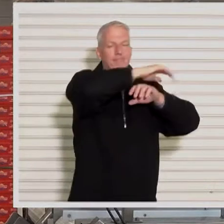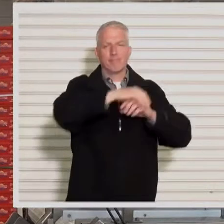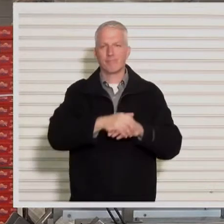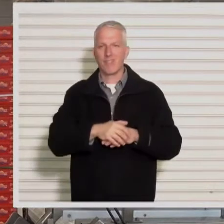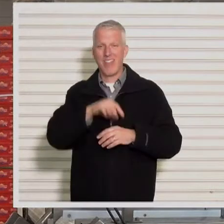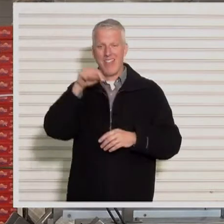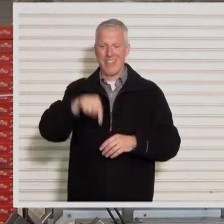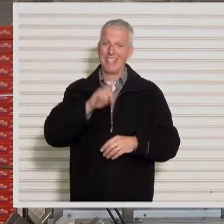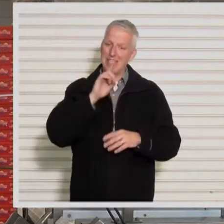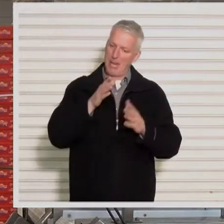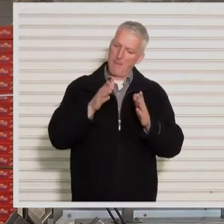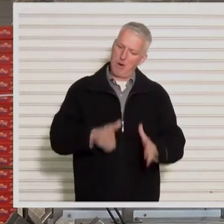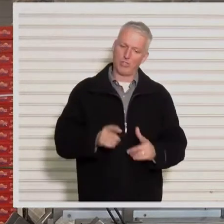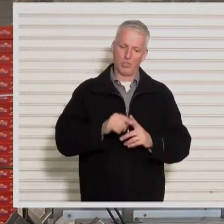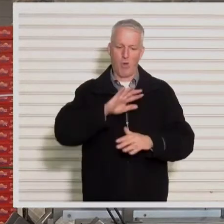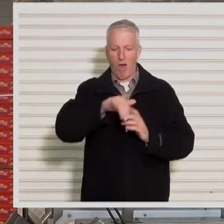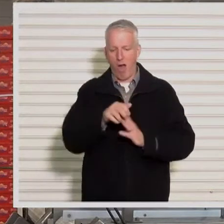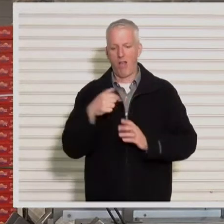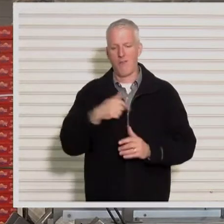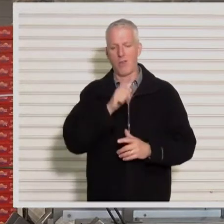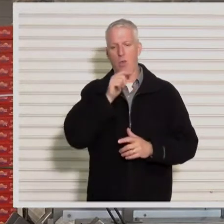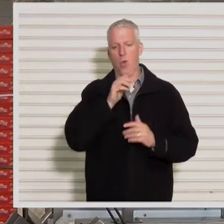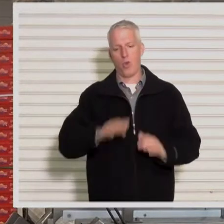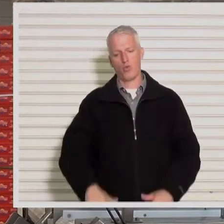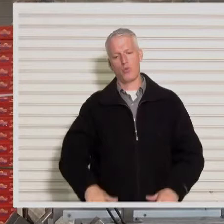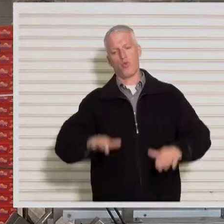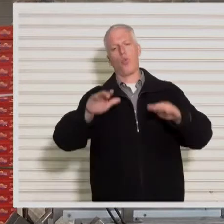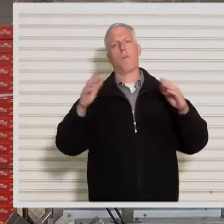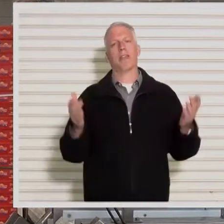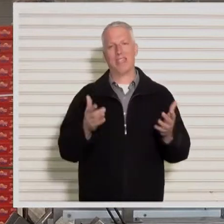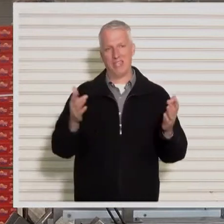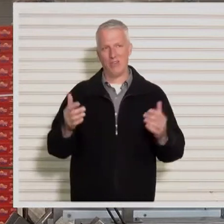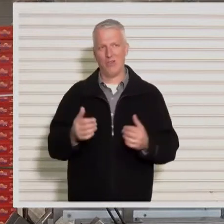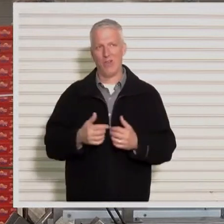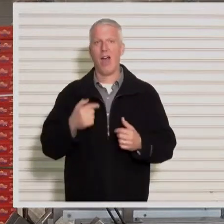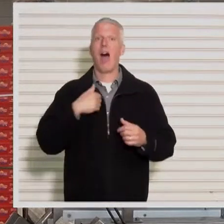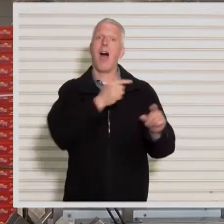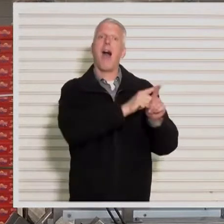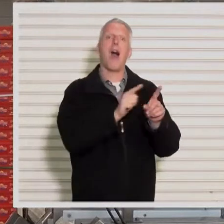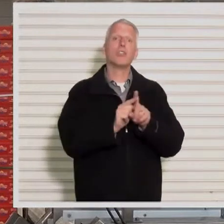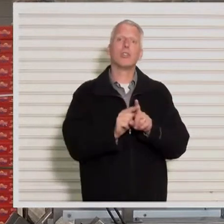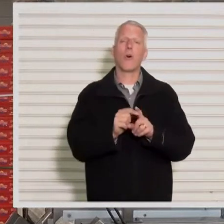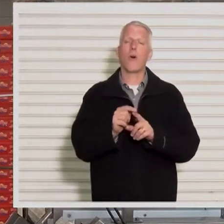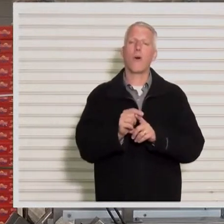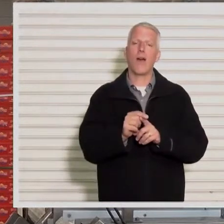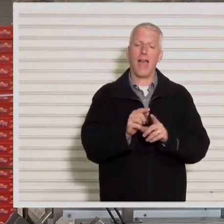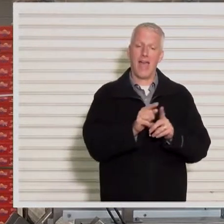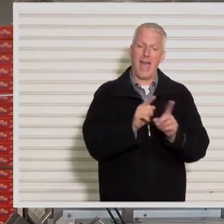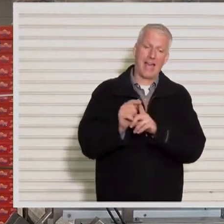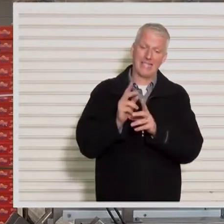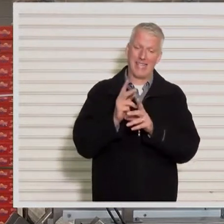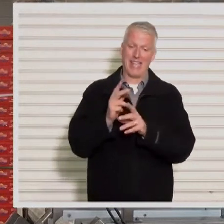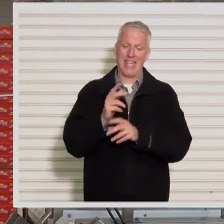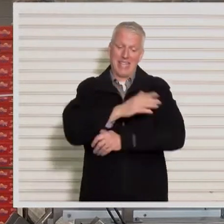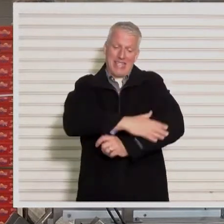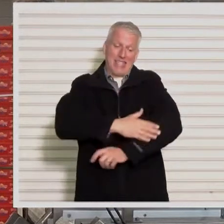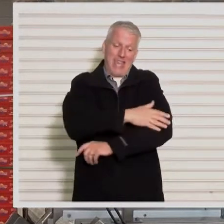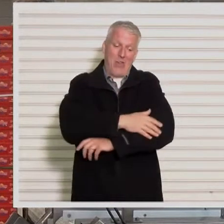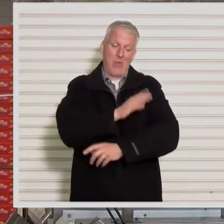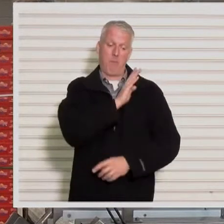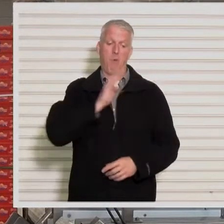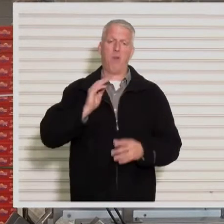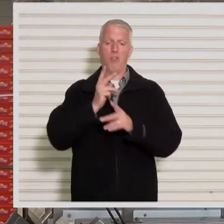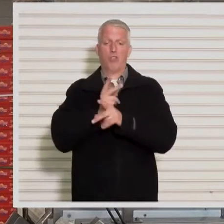This is personal to all of us that grew up here. And I also, as the County Board Supervisor representing the 4th